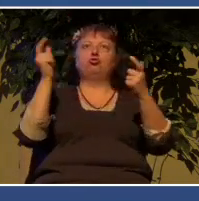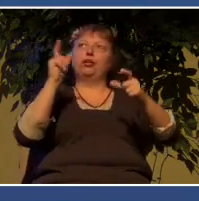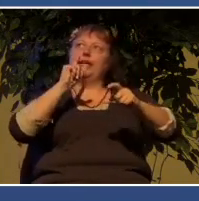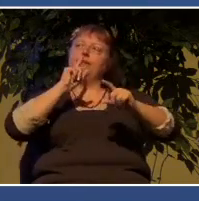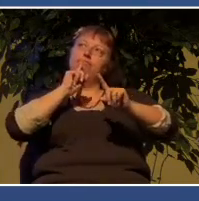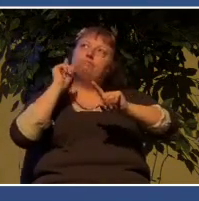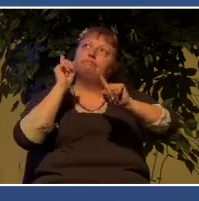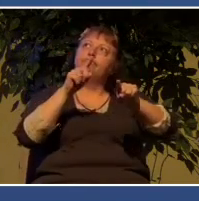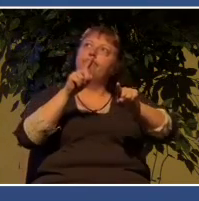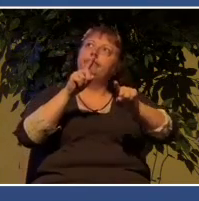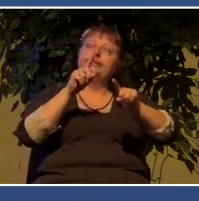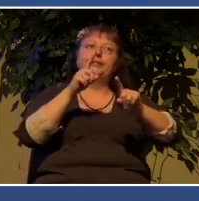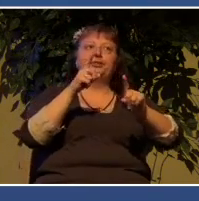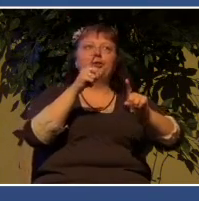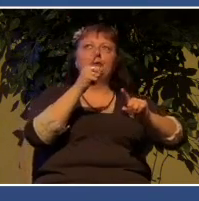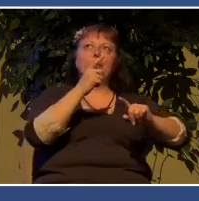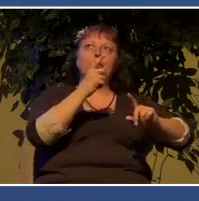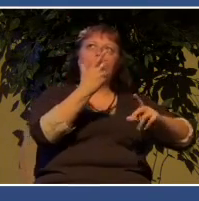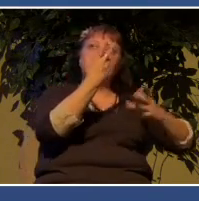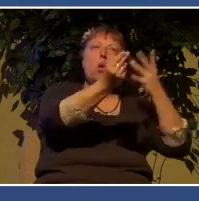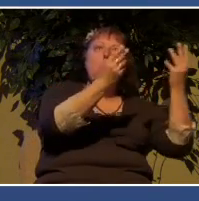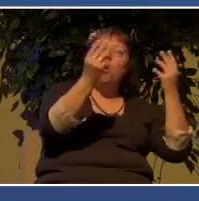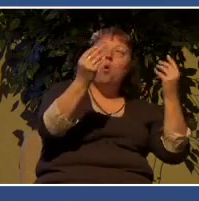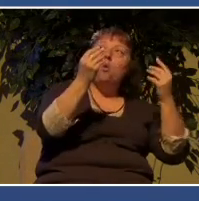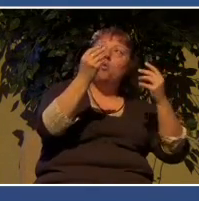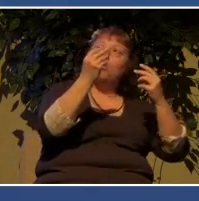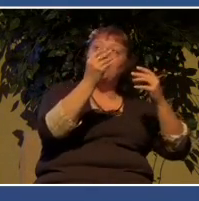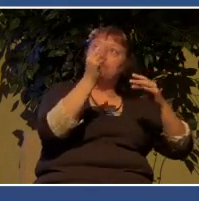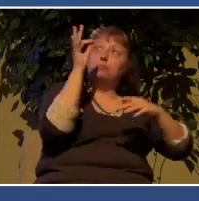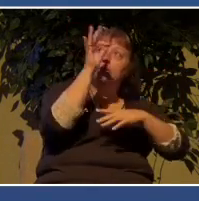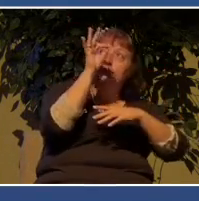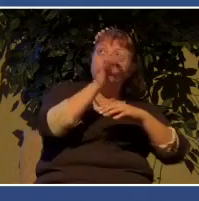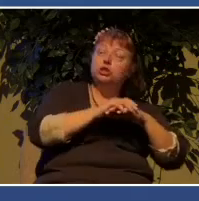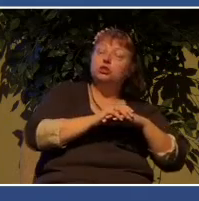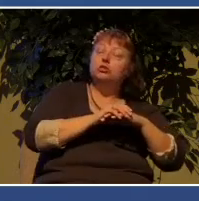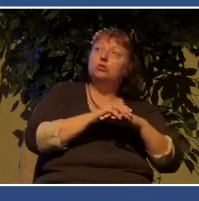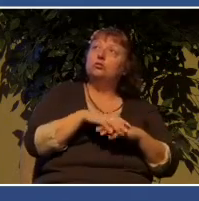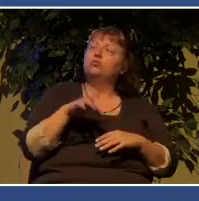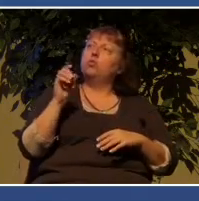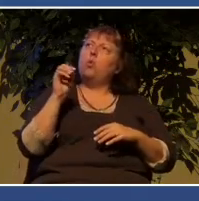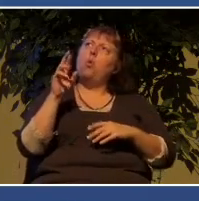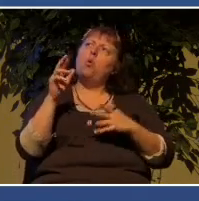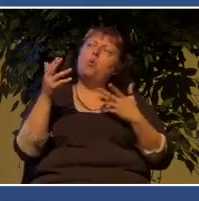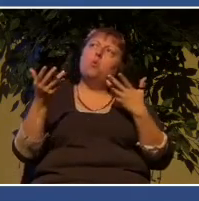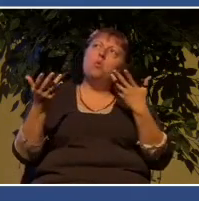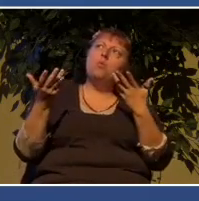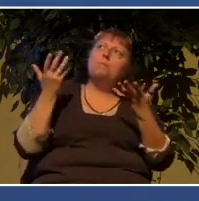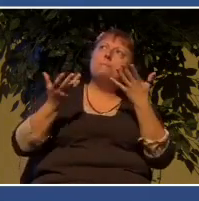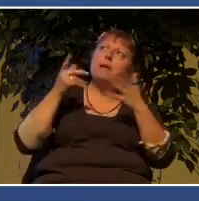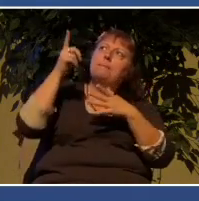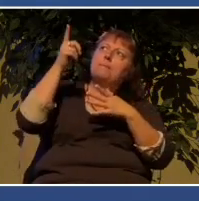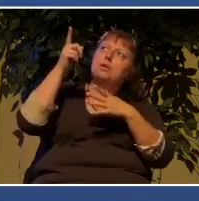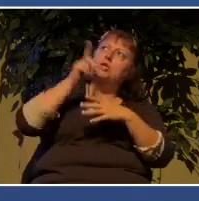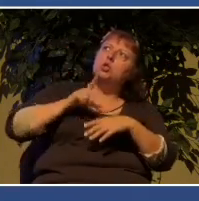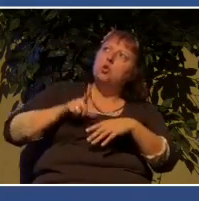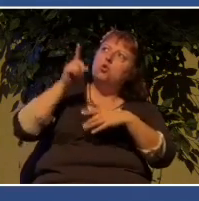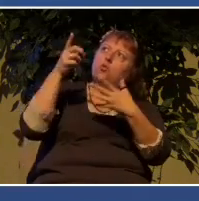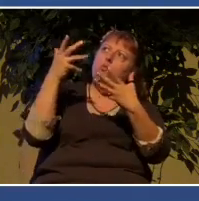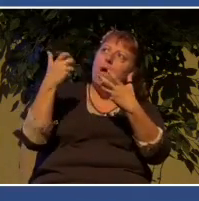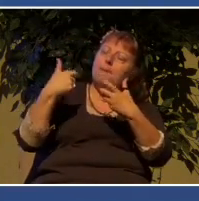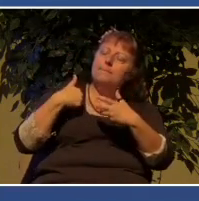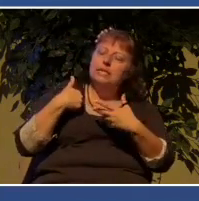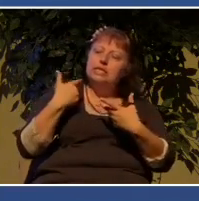asked him, should I concentrate on helping people find their spiritual gifts in fulfillment of the biblical